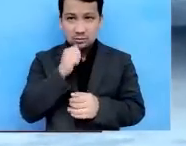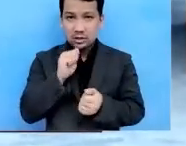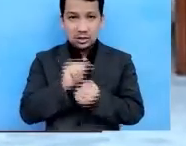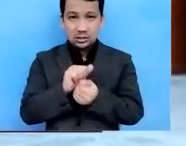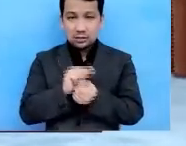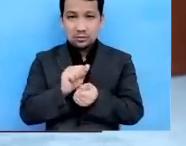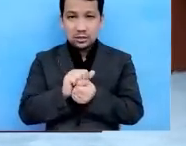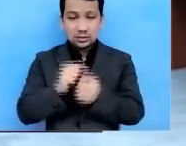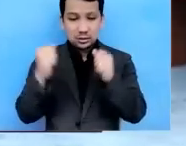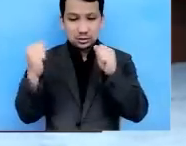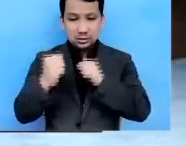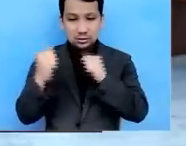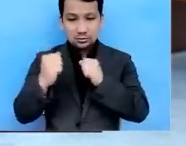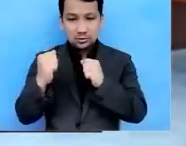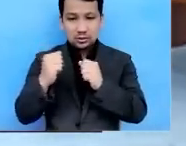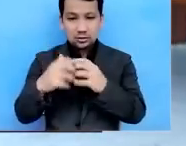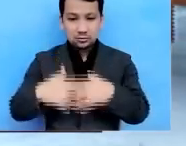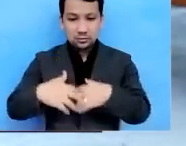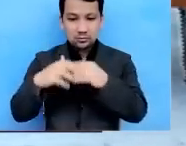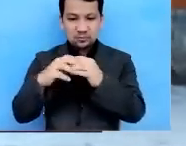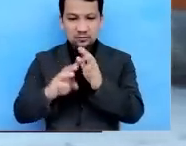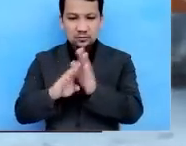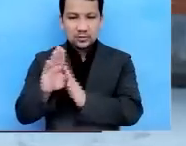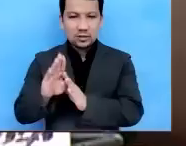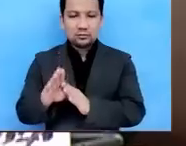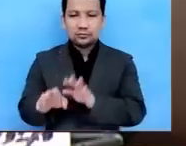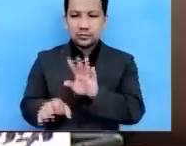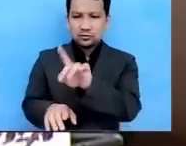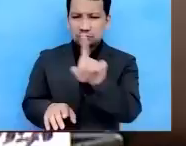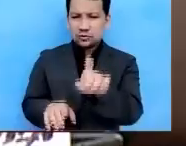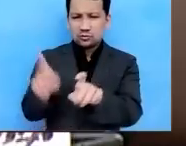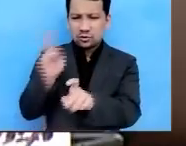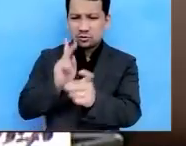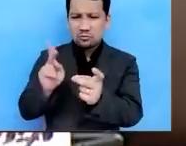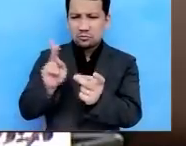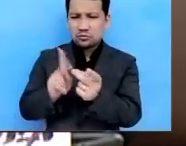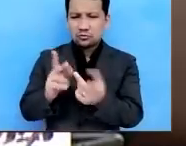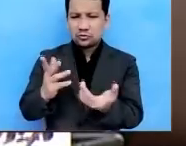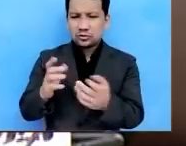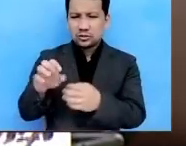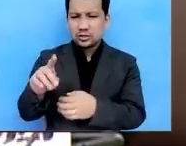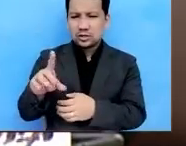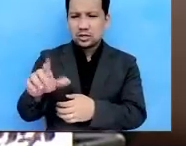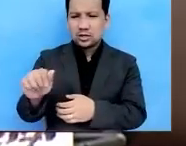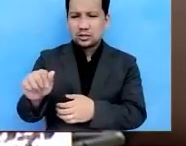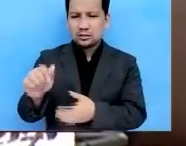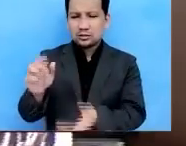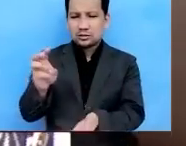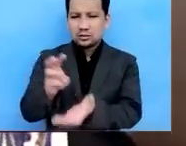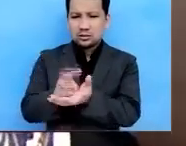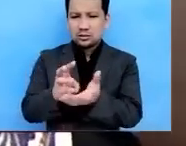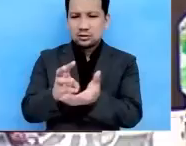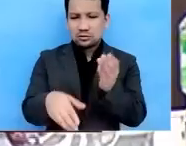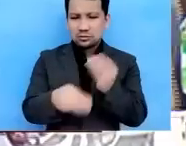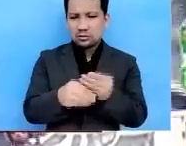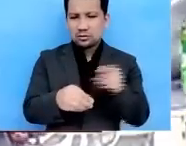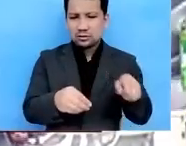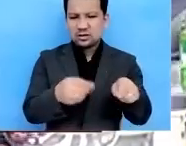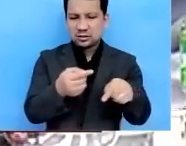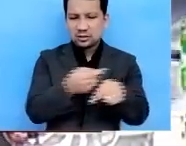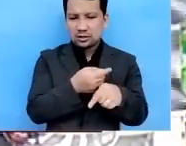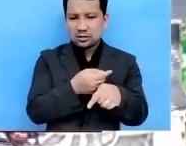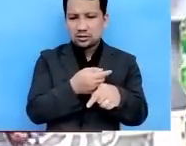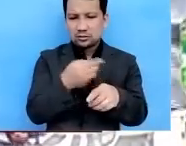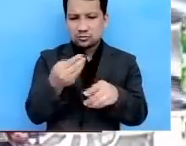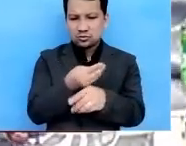lakas. With regard to the purpose of EDCA and modernization, it appears to us to reiterate